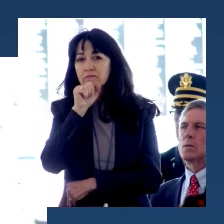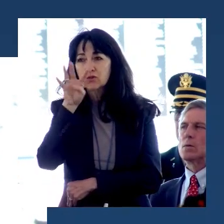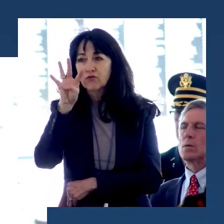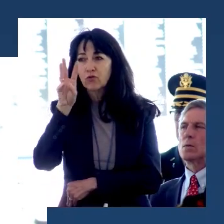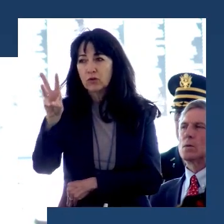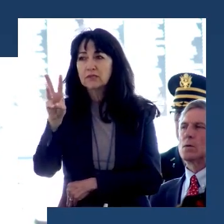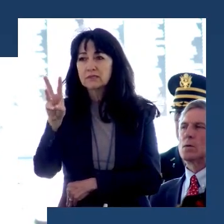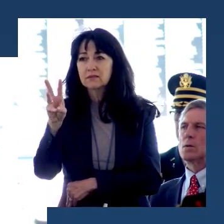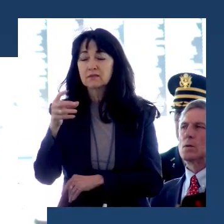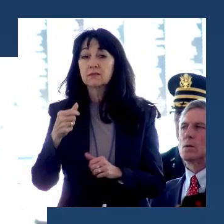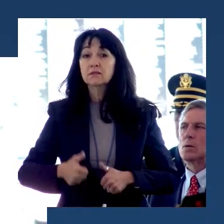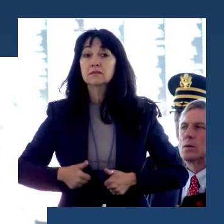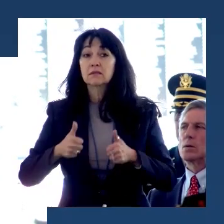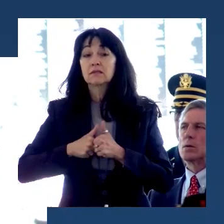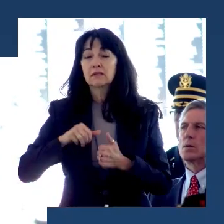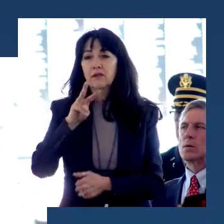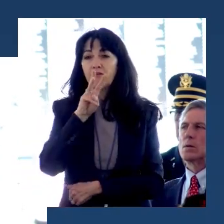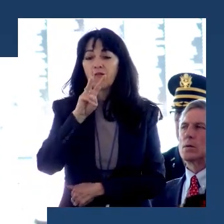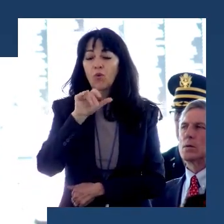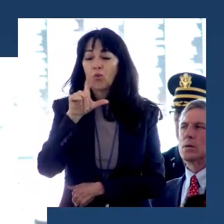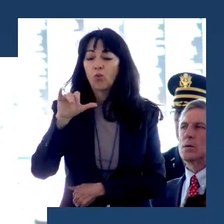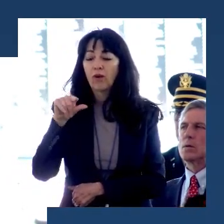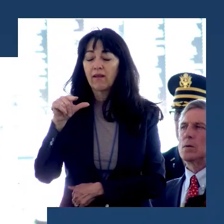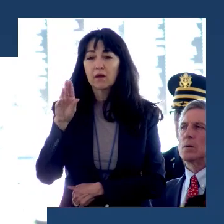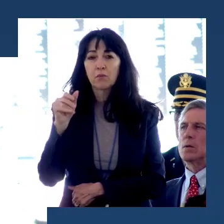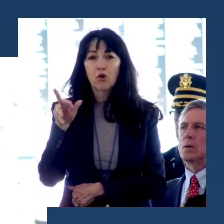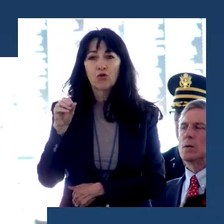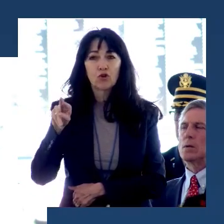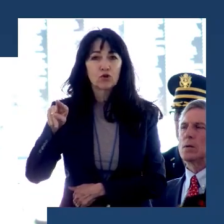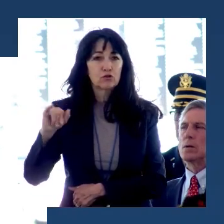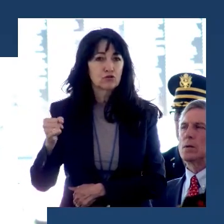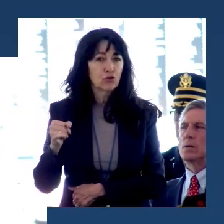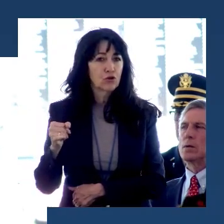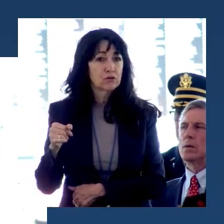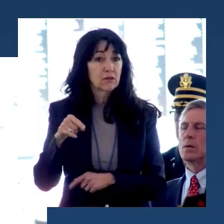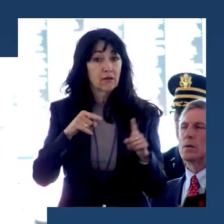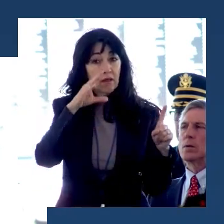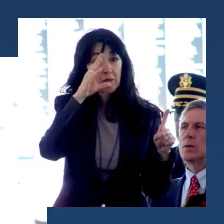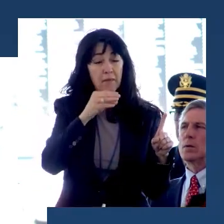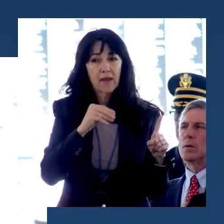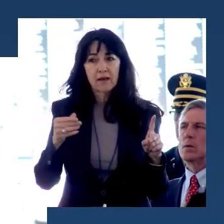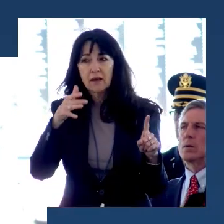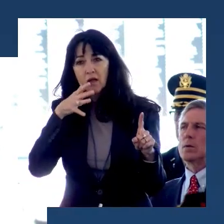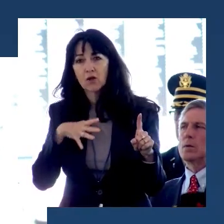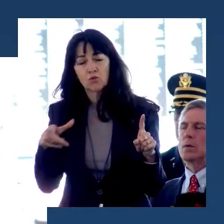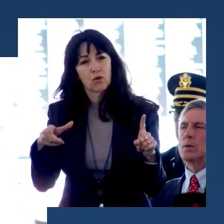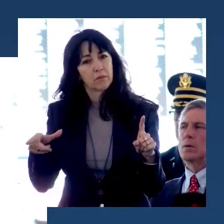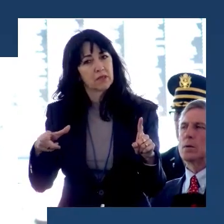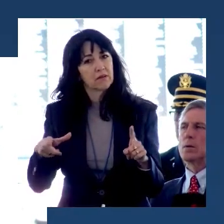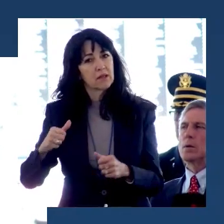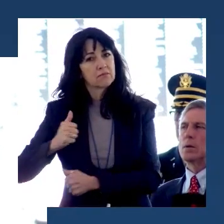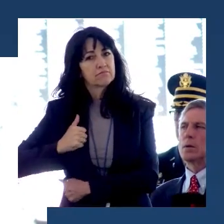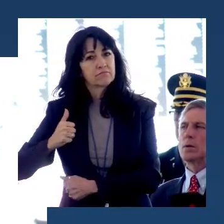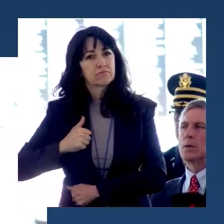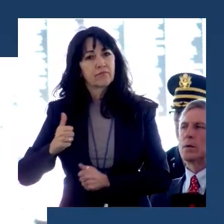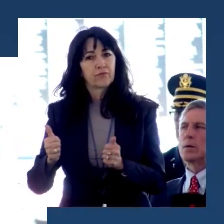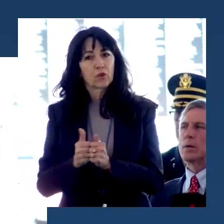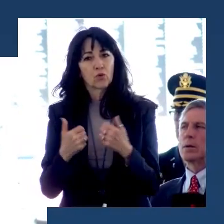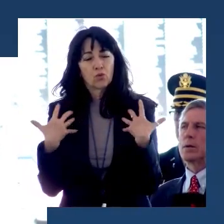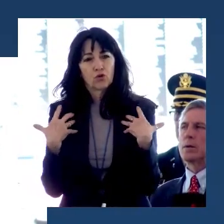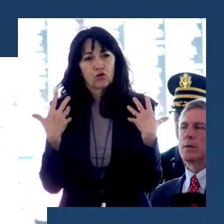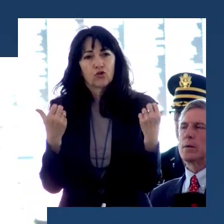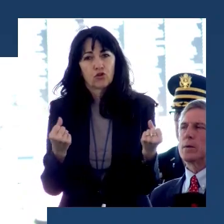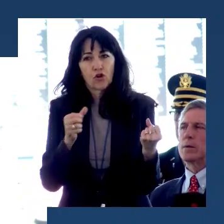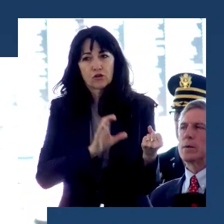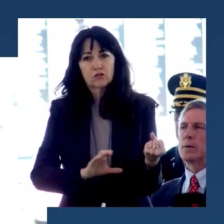of Willingboro, New Jersey. These men and women served this nation with courage, character,